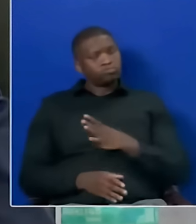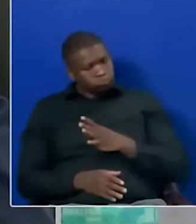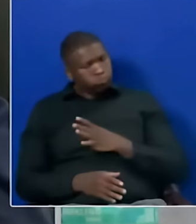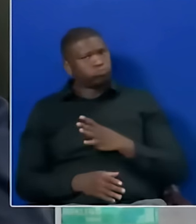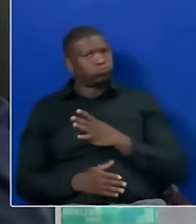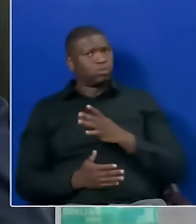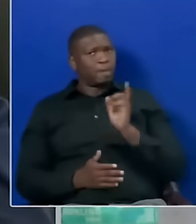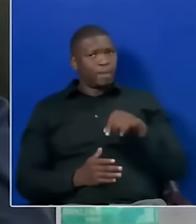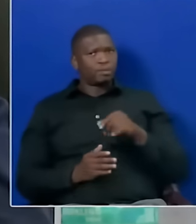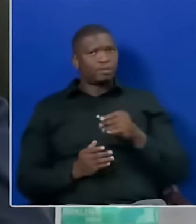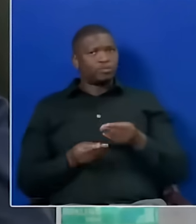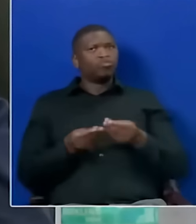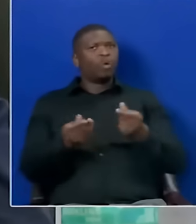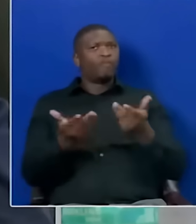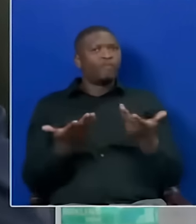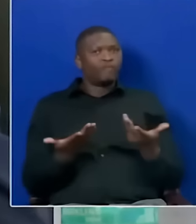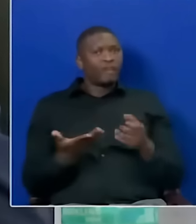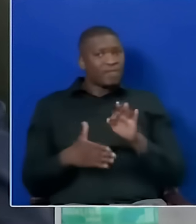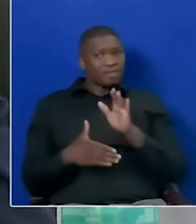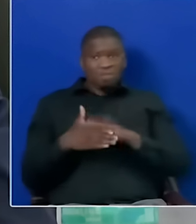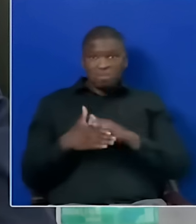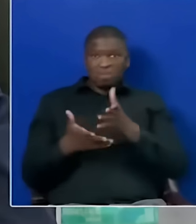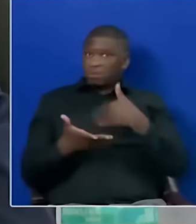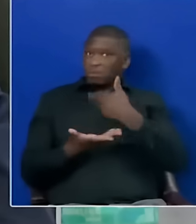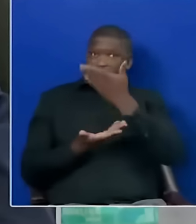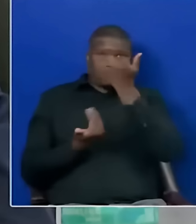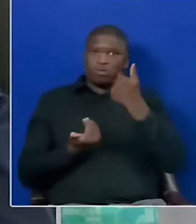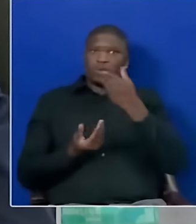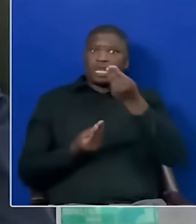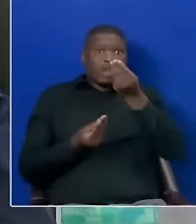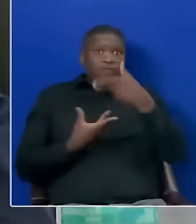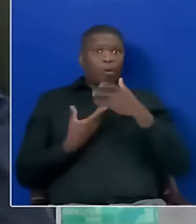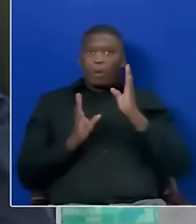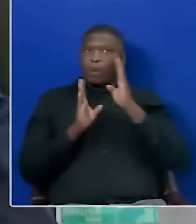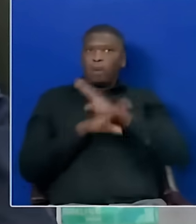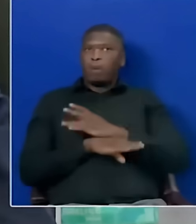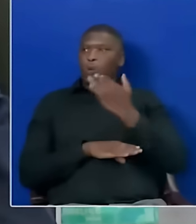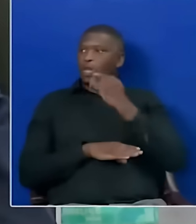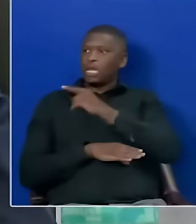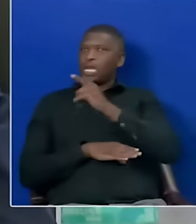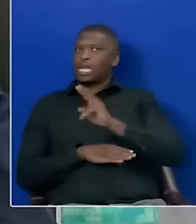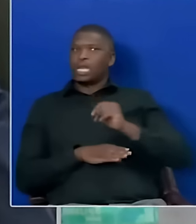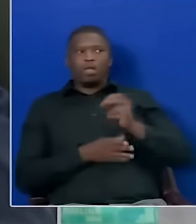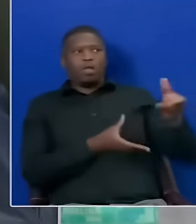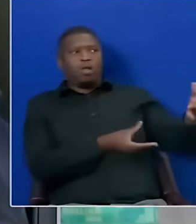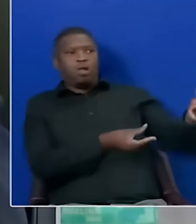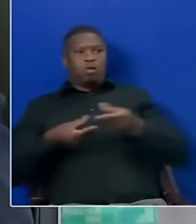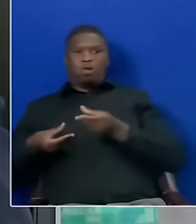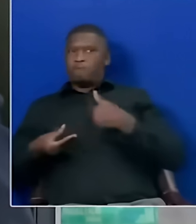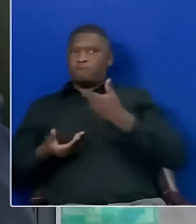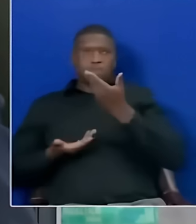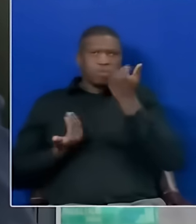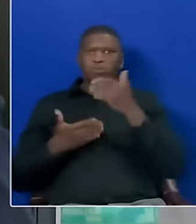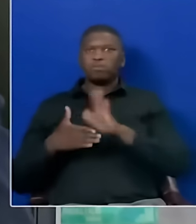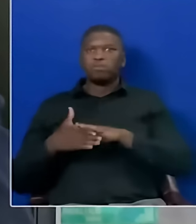if that was the reason, but I was not informed when they were taking them as to what was. I only find out when it was brought under